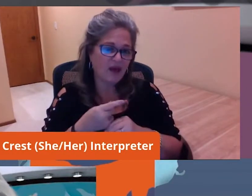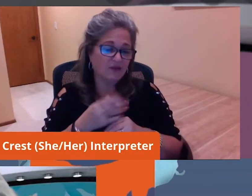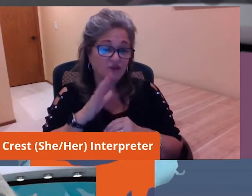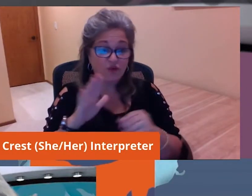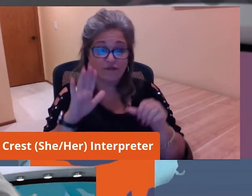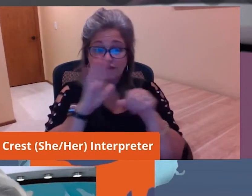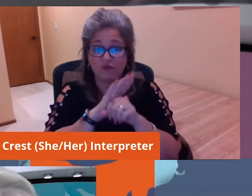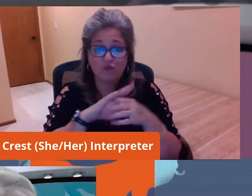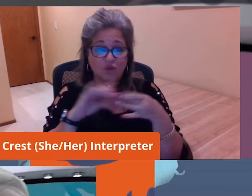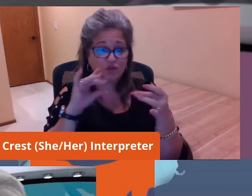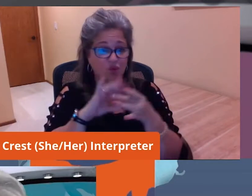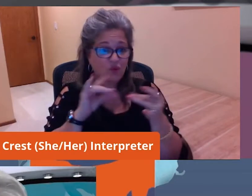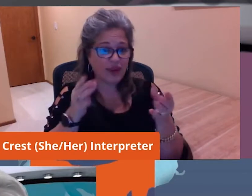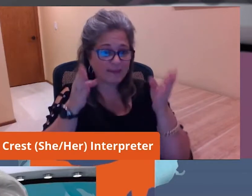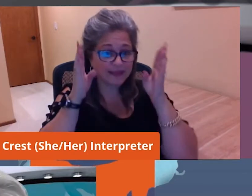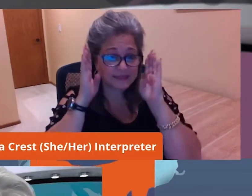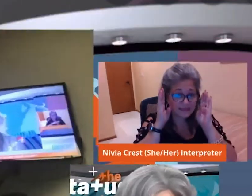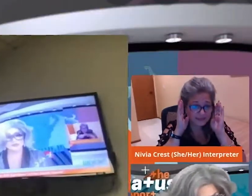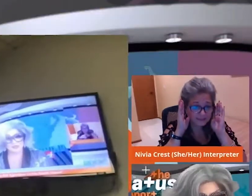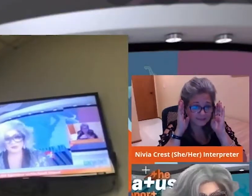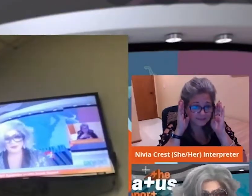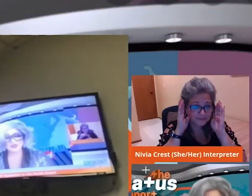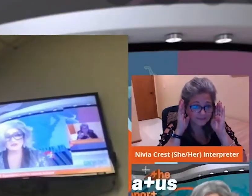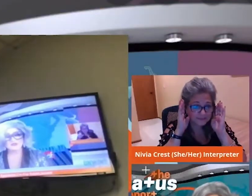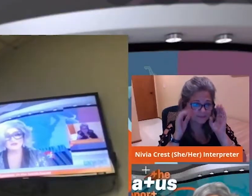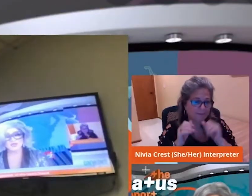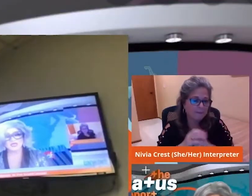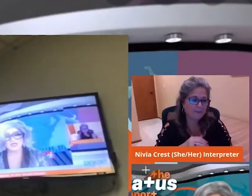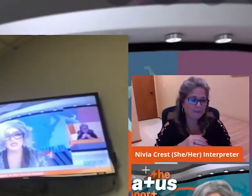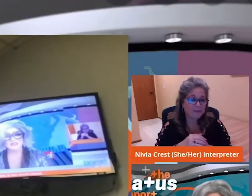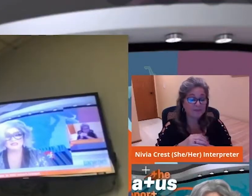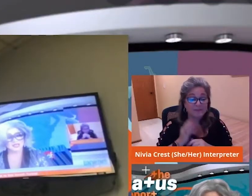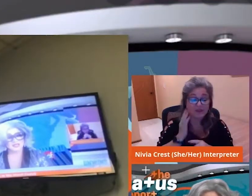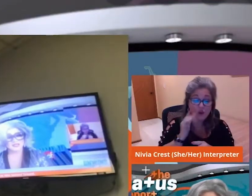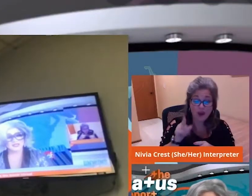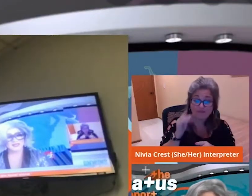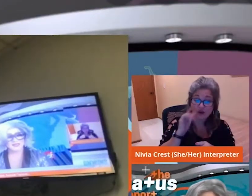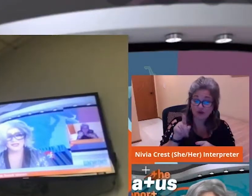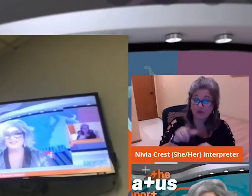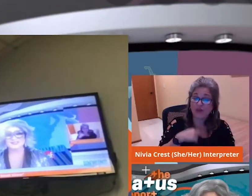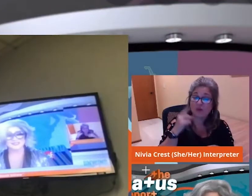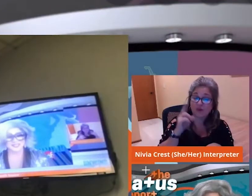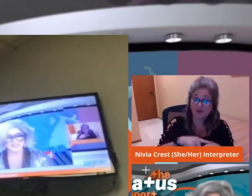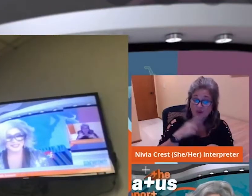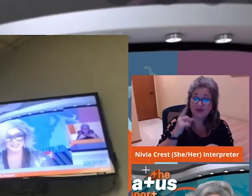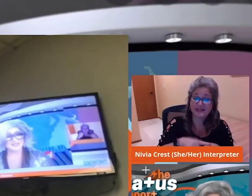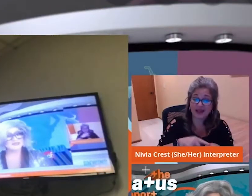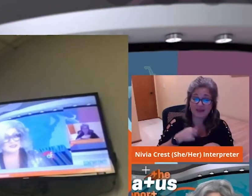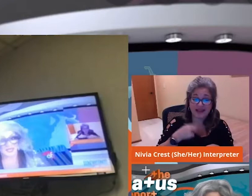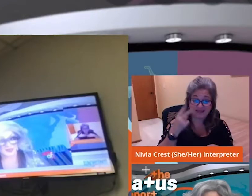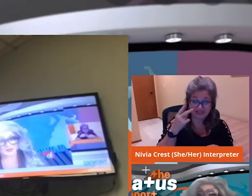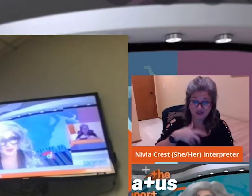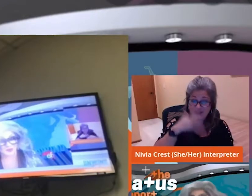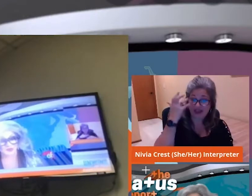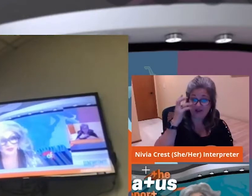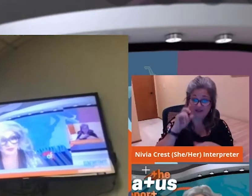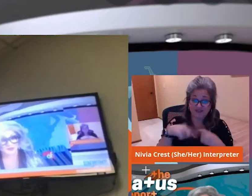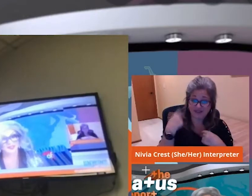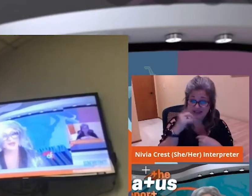full scoop. I'm listening. You know, Aleksa, I've known you a long, long time, and I've seen that angry face before.